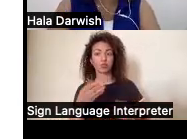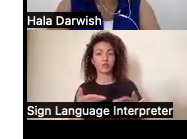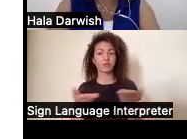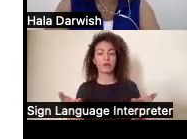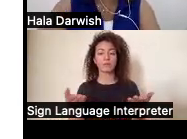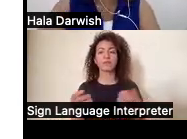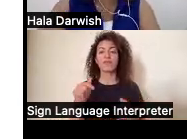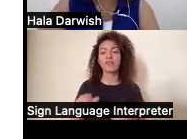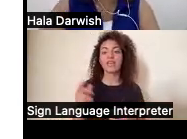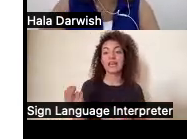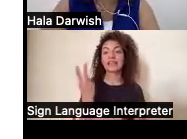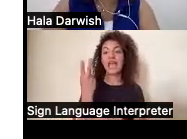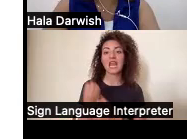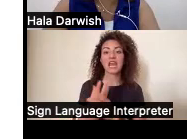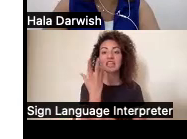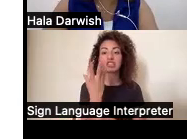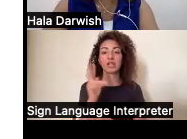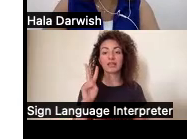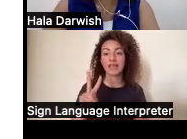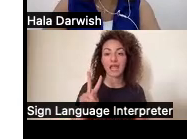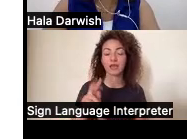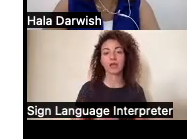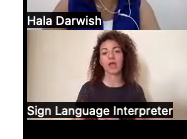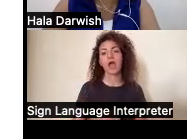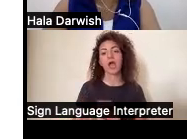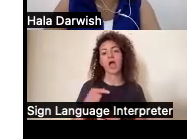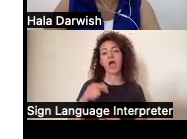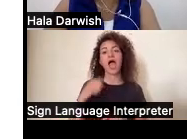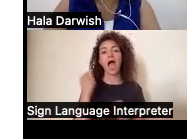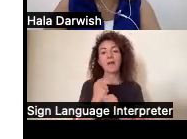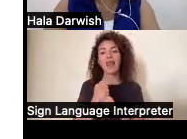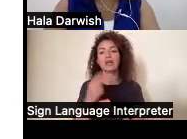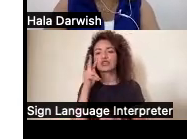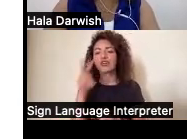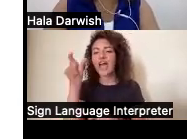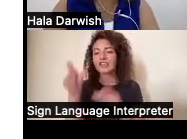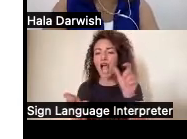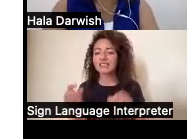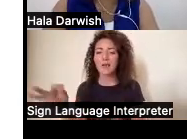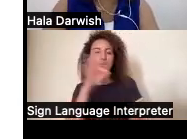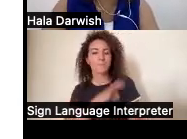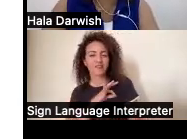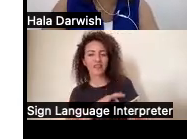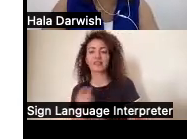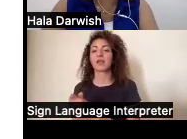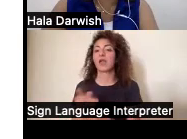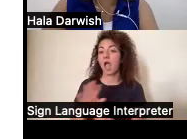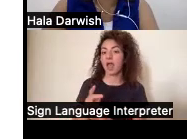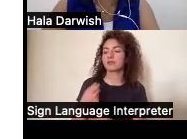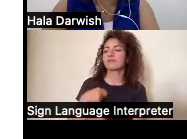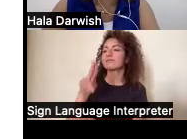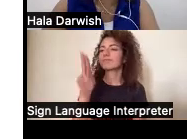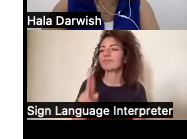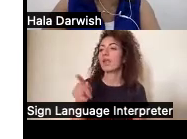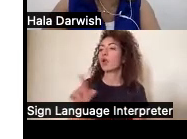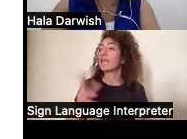generated from the post-distribution monitoring surveys conducted during 2022 in 4 governorates in